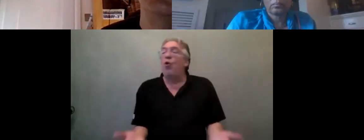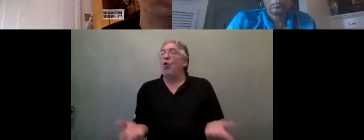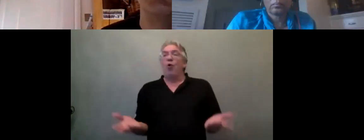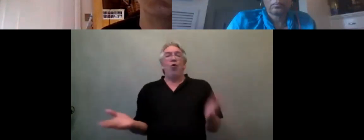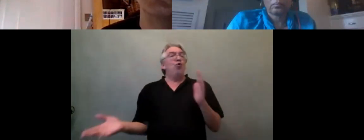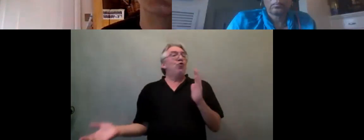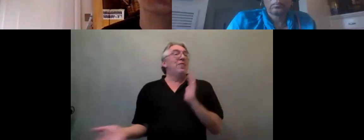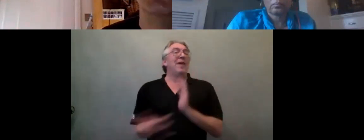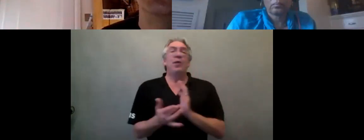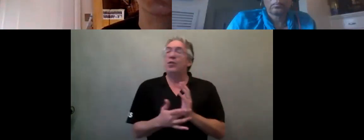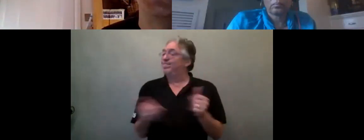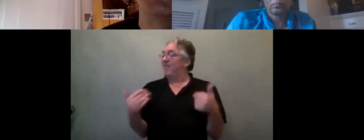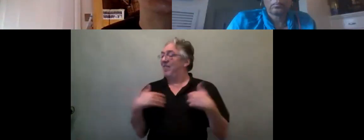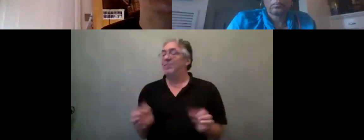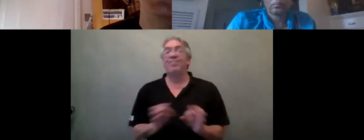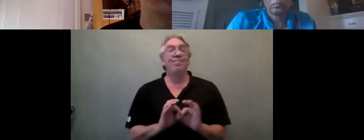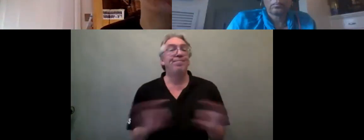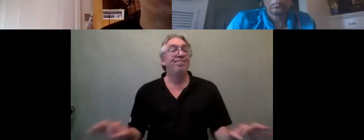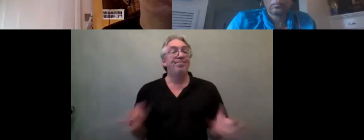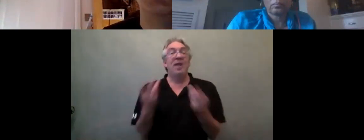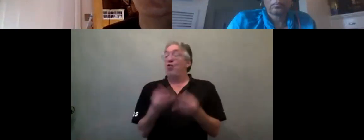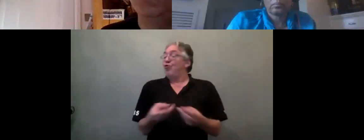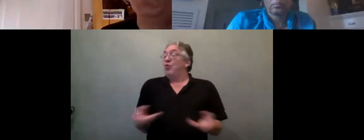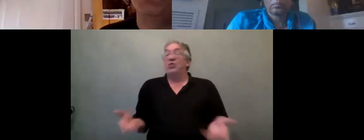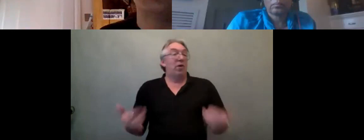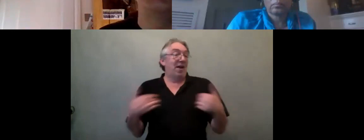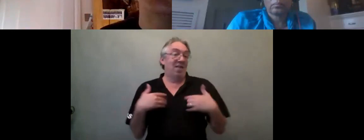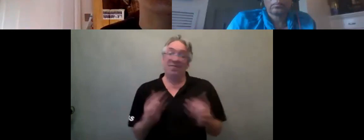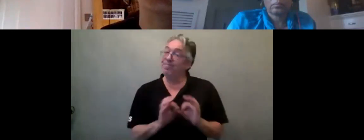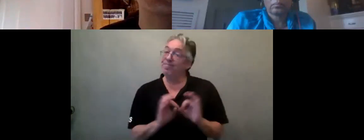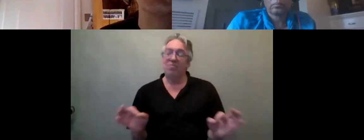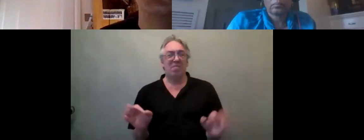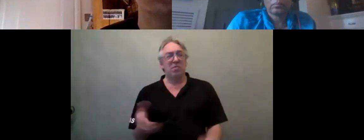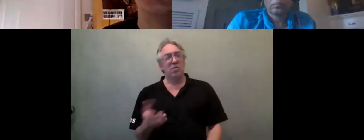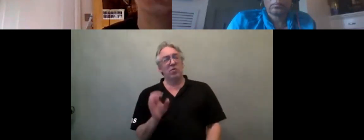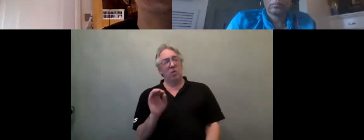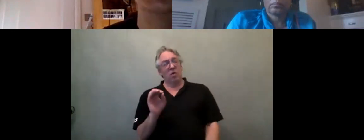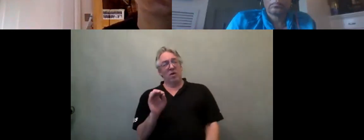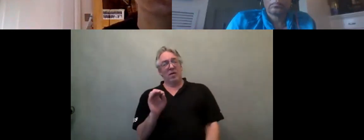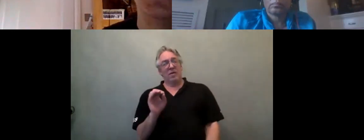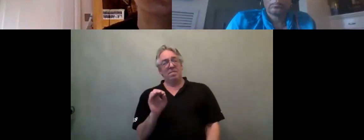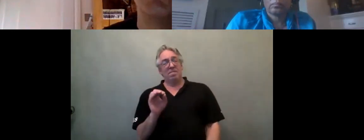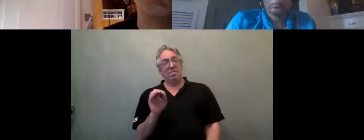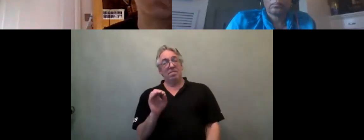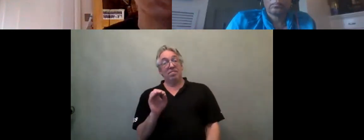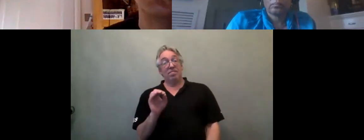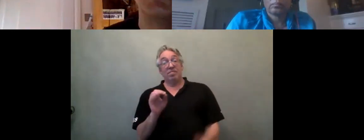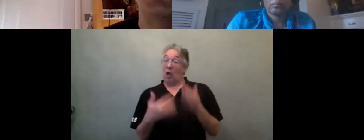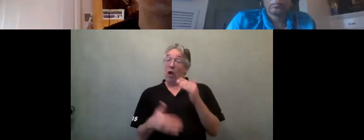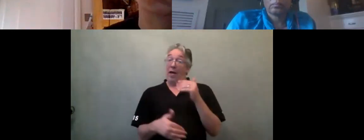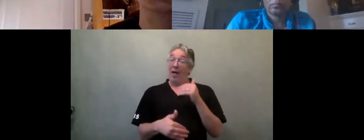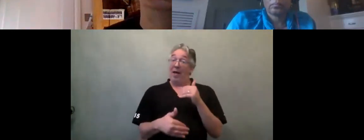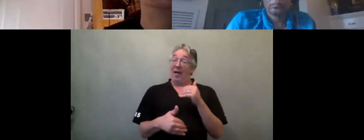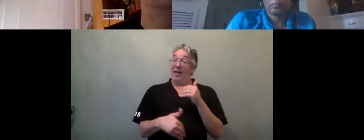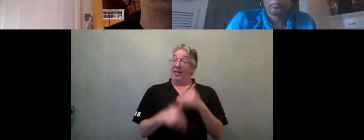in making decisions around that. And of course, because disabled people themselves don't know the questions to ask, because